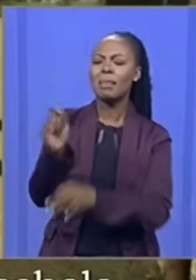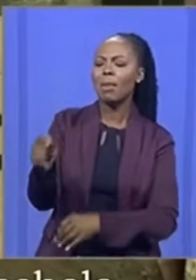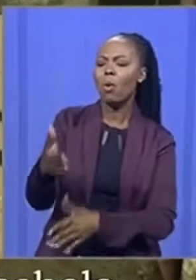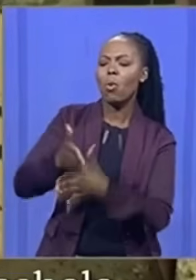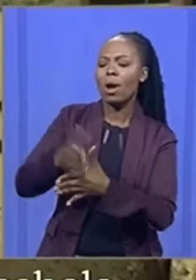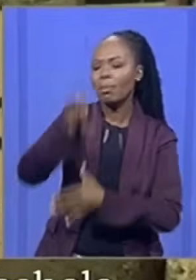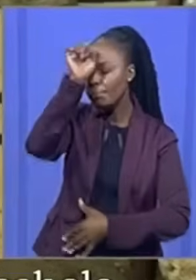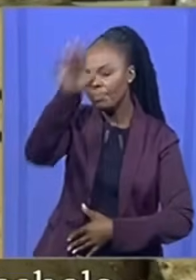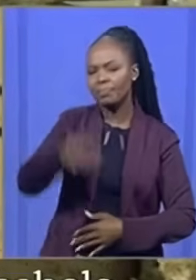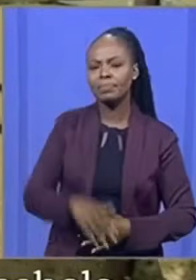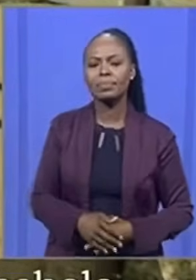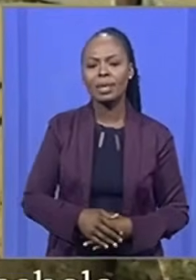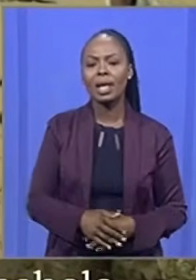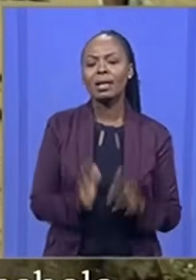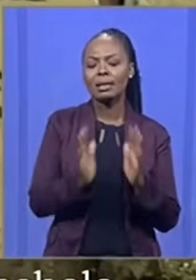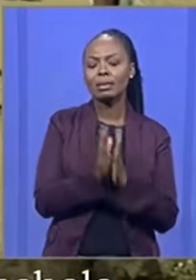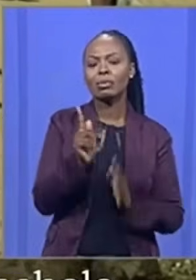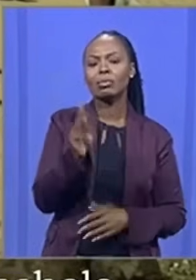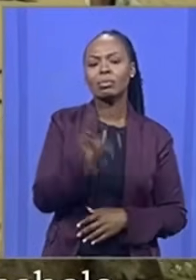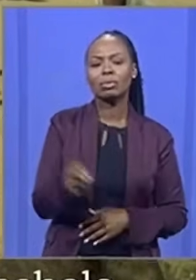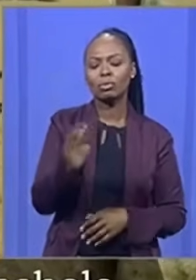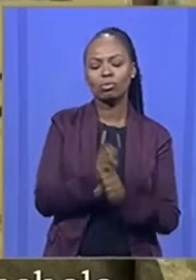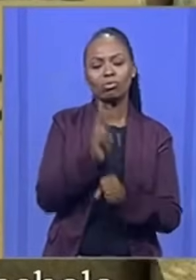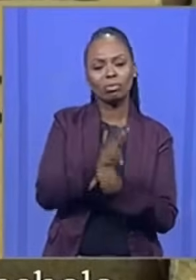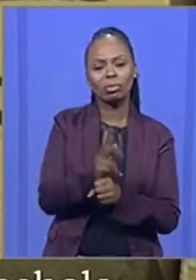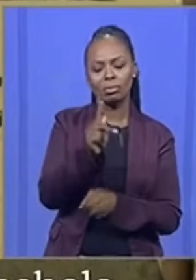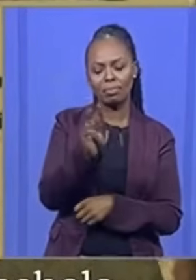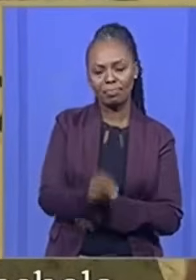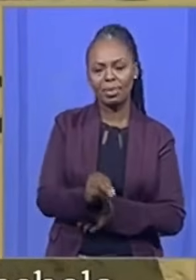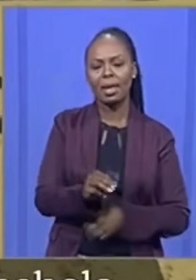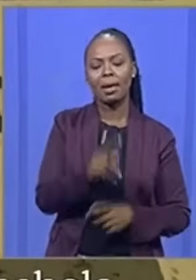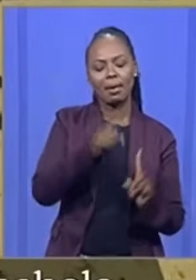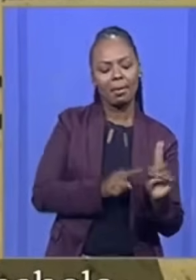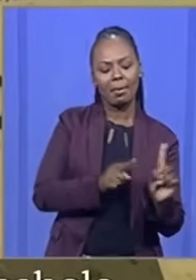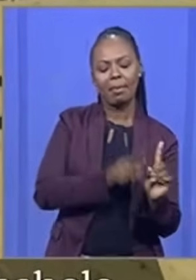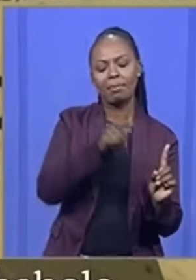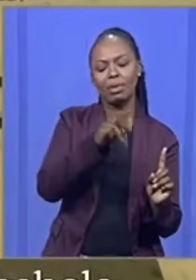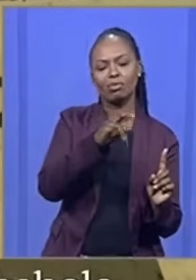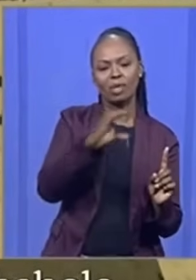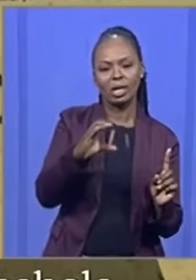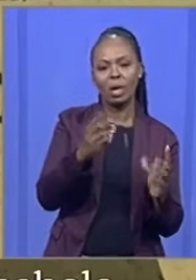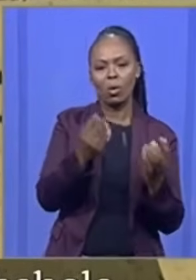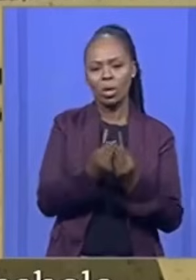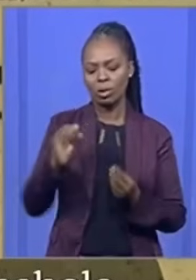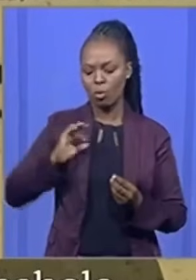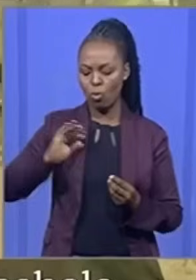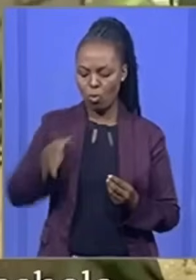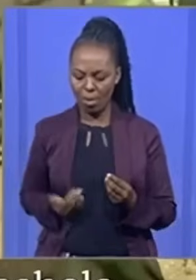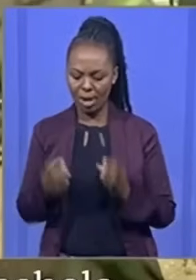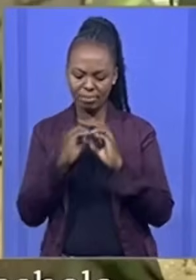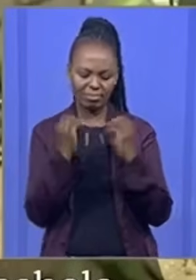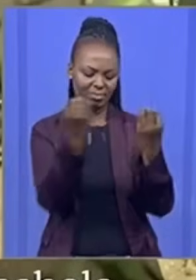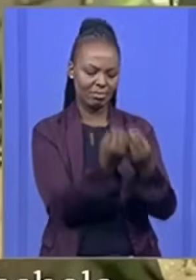di ka nna 180 go tswa mo Rustenburg re fitlhela Catherine Tlhomelang le setlhopha sa gago sa bomme ba ba apeelang bana mo motsesetoropong wa Kanana